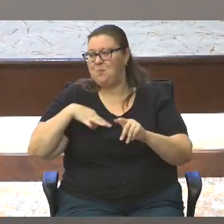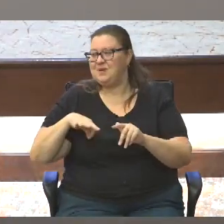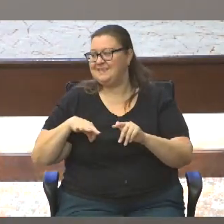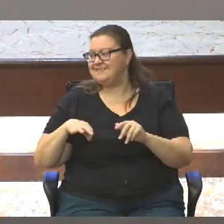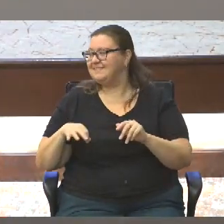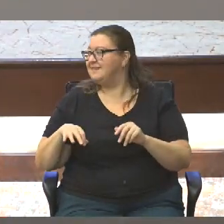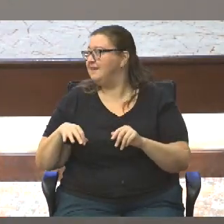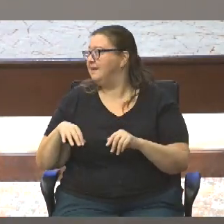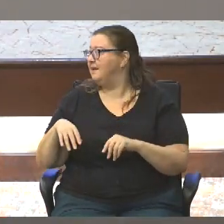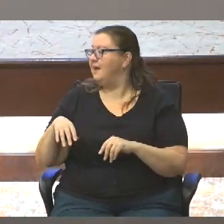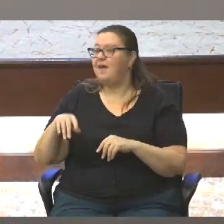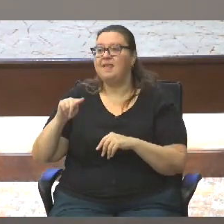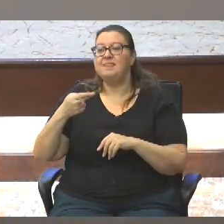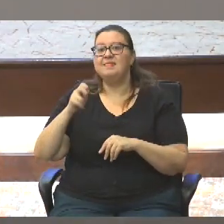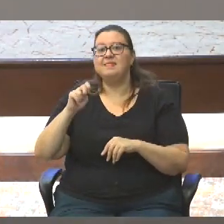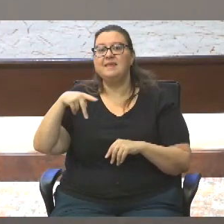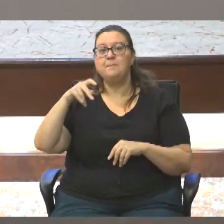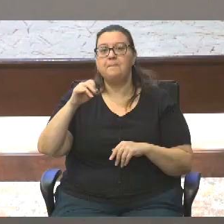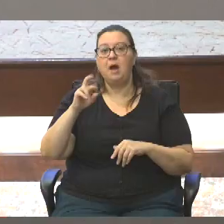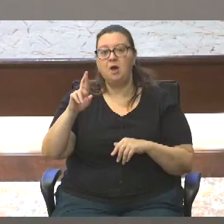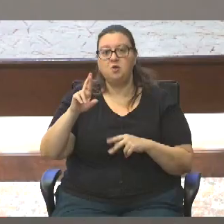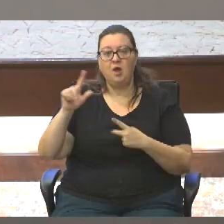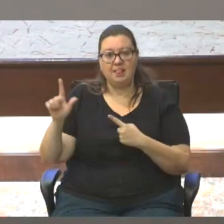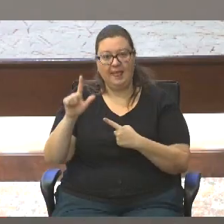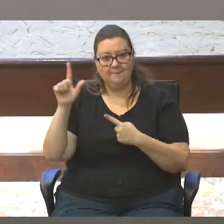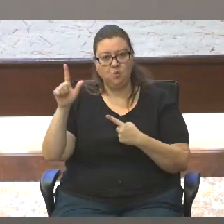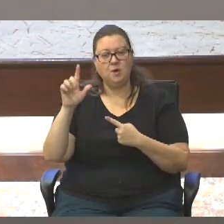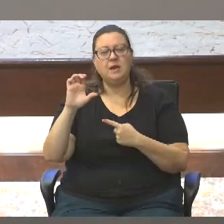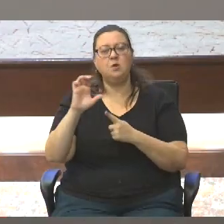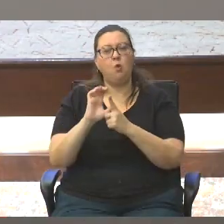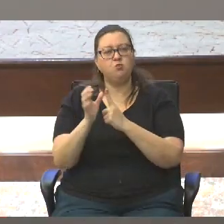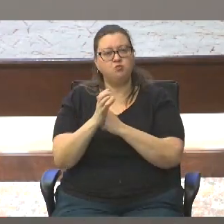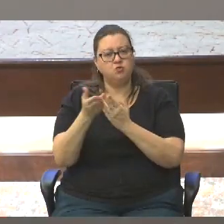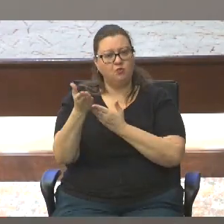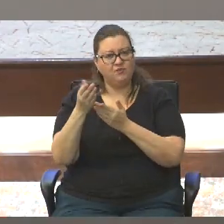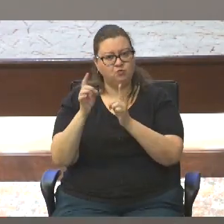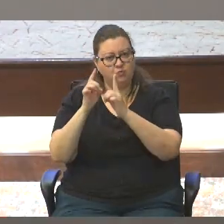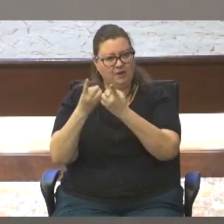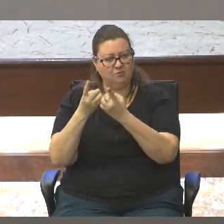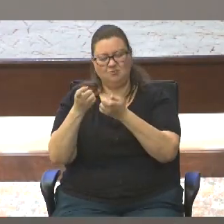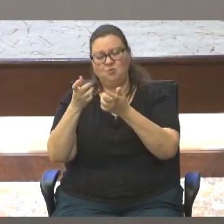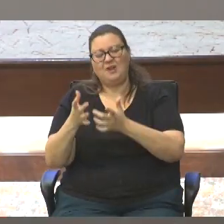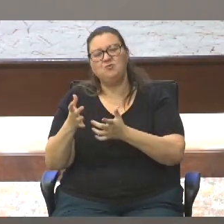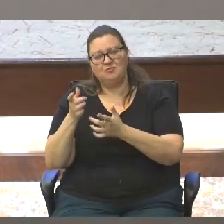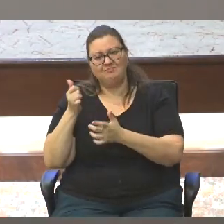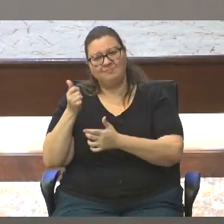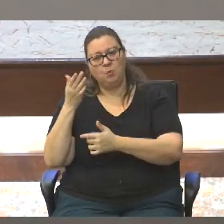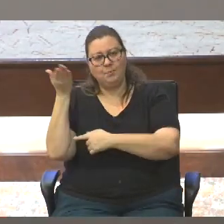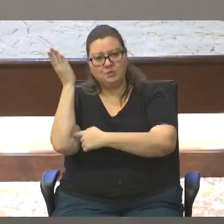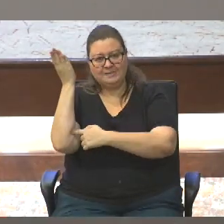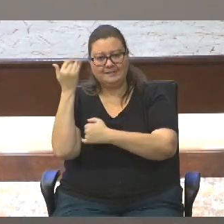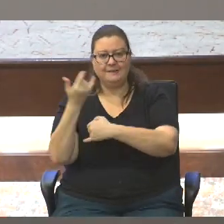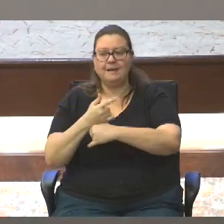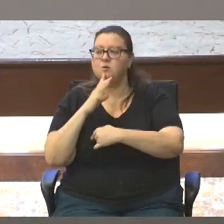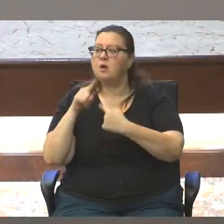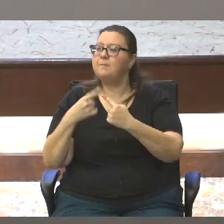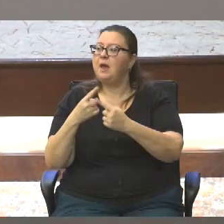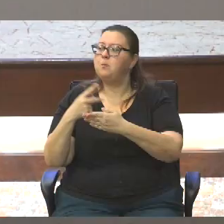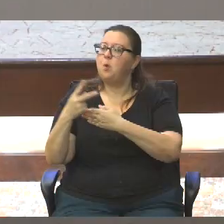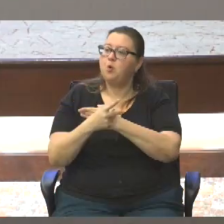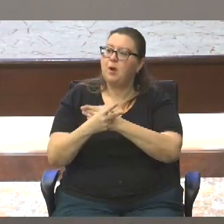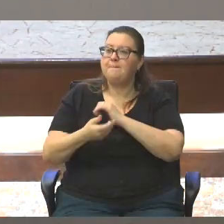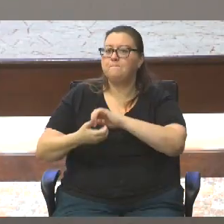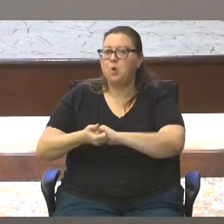Roberto Zapata, our Library and Cultural Services Director, will be presenting most of this update today, and particularly centering around our programming and